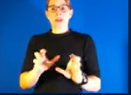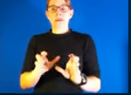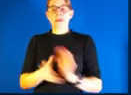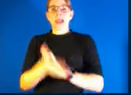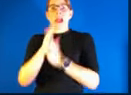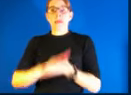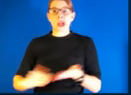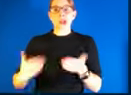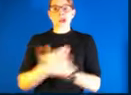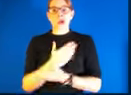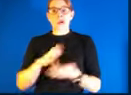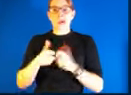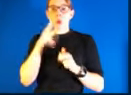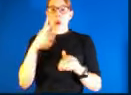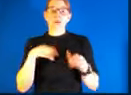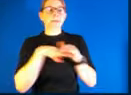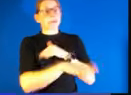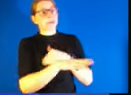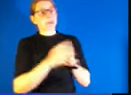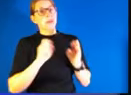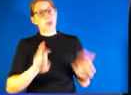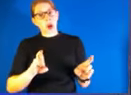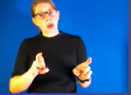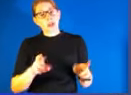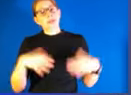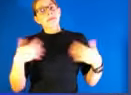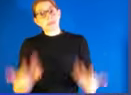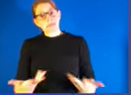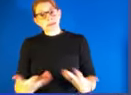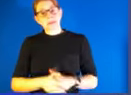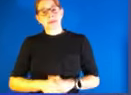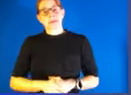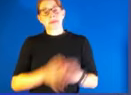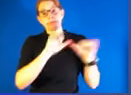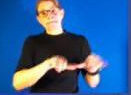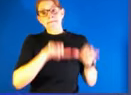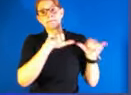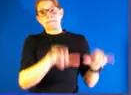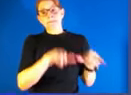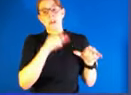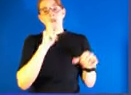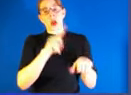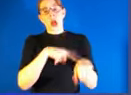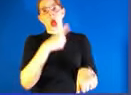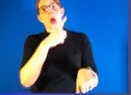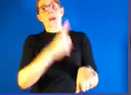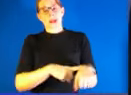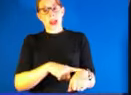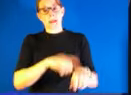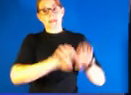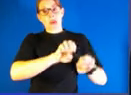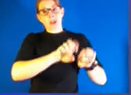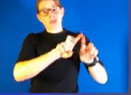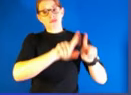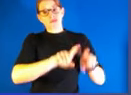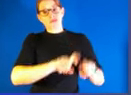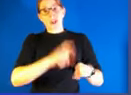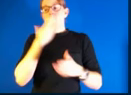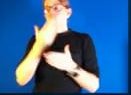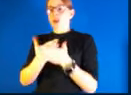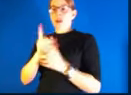They'll wind up in the emergency department and spend a good amount of time there getting evaluated. So better to go to your pulmonary appointment. Yeah,